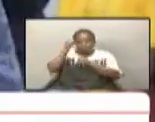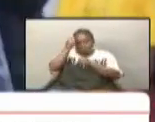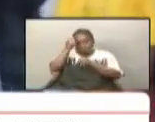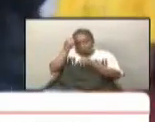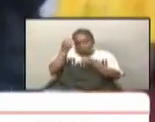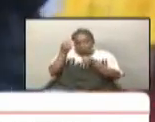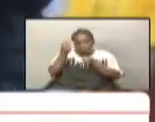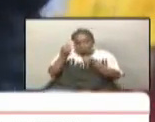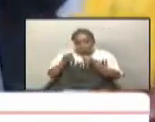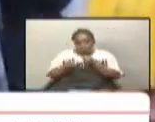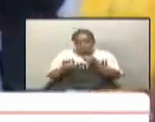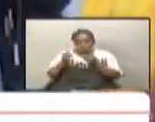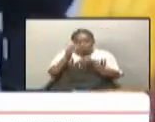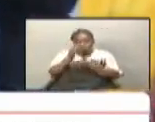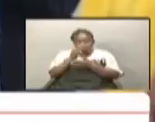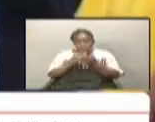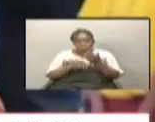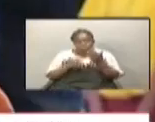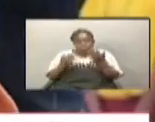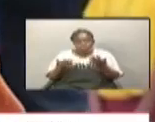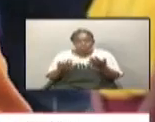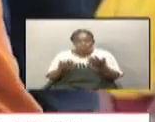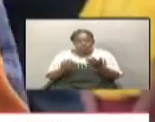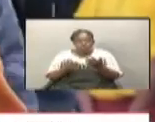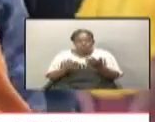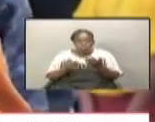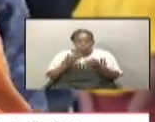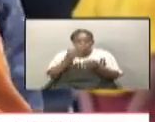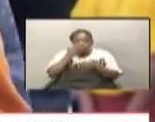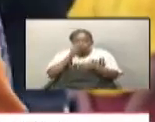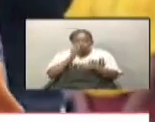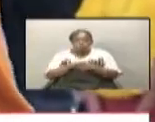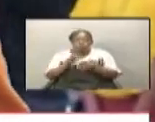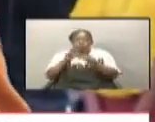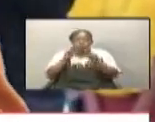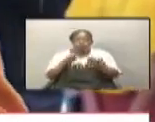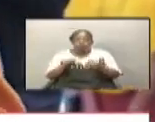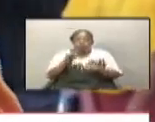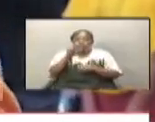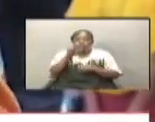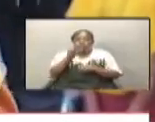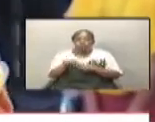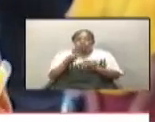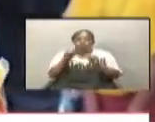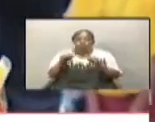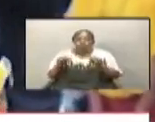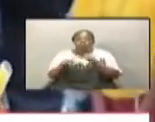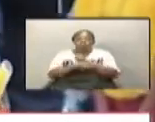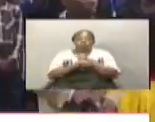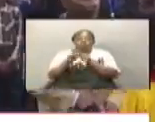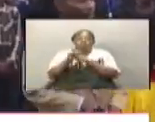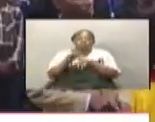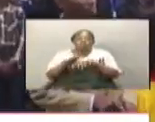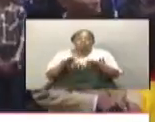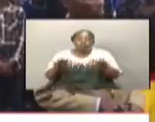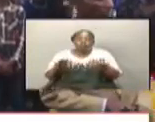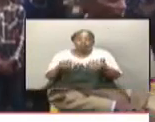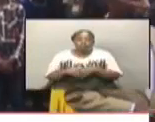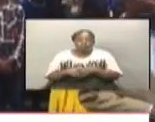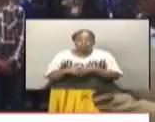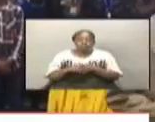document as part of reassuring them that no one can take over your land. Out